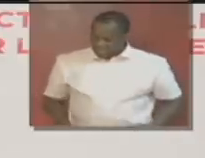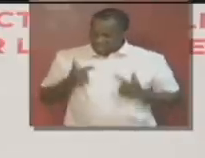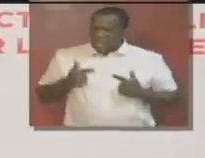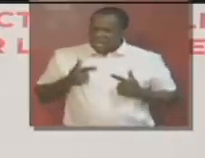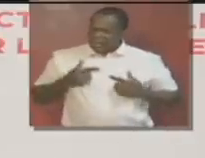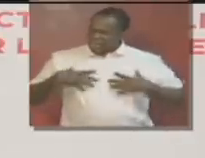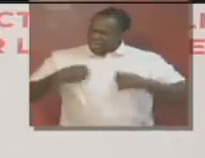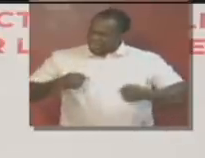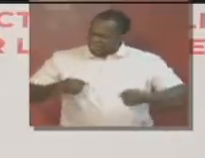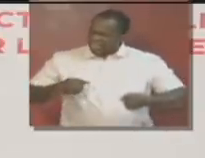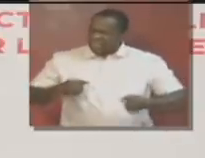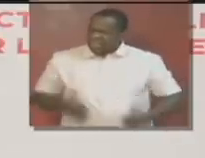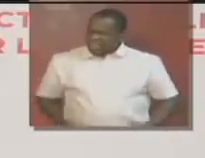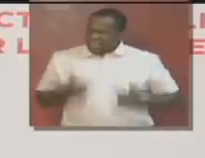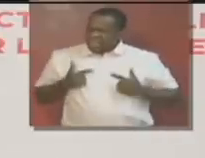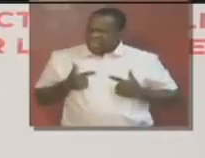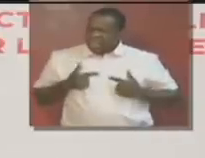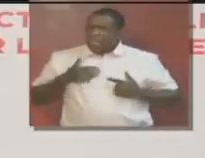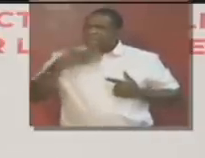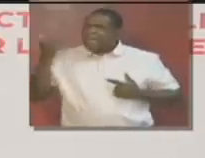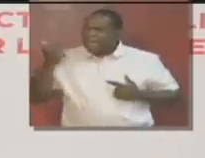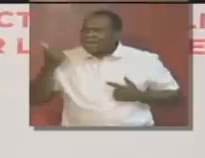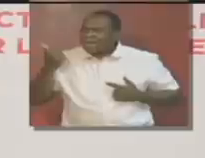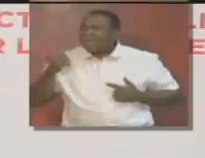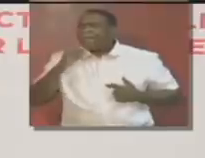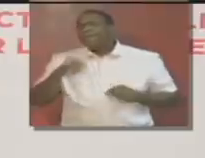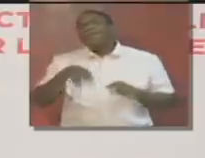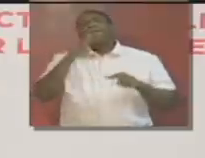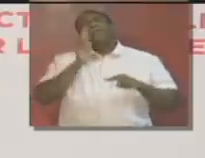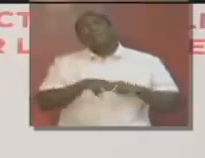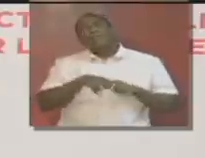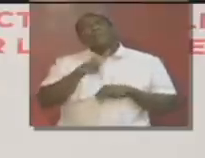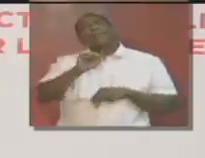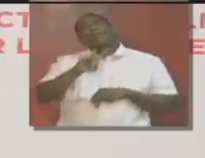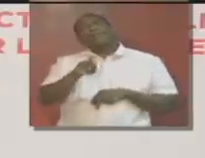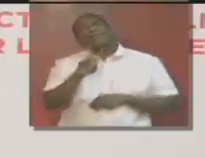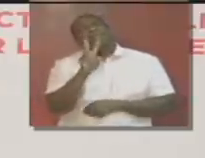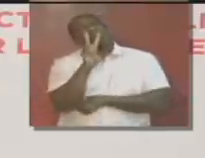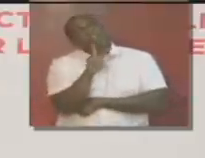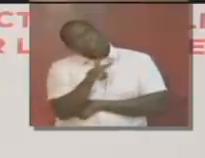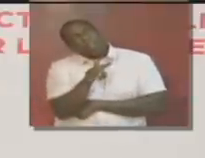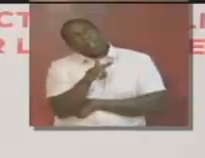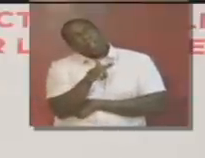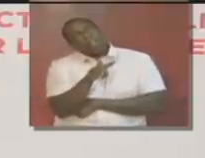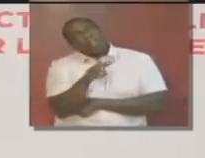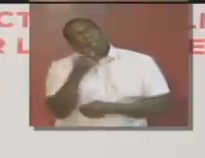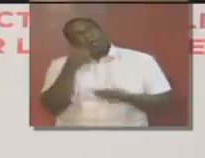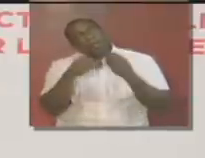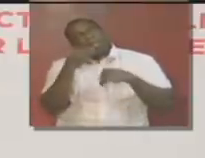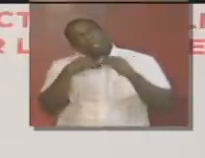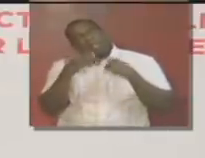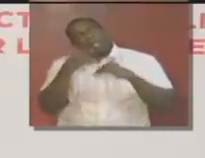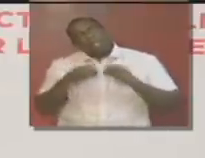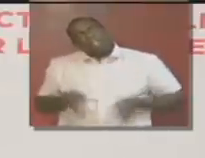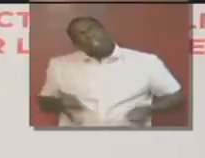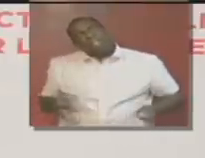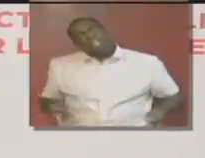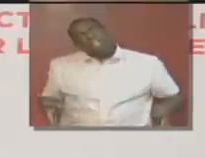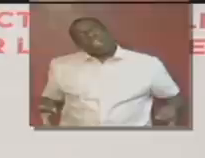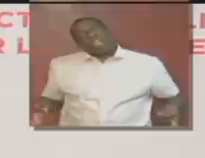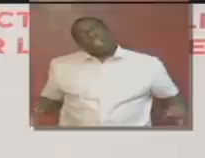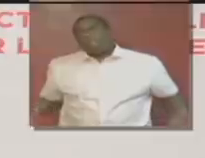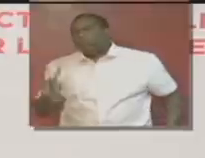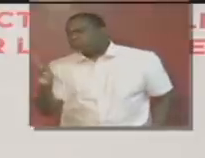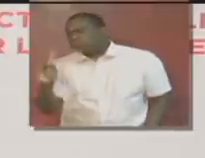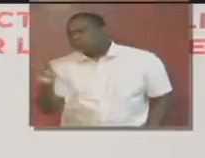of knowledge towards that healthy lifestyle. I believe a presentation was done at some point not too long ago on the prevalence of